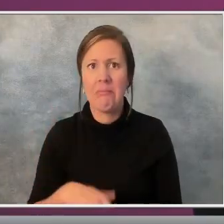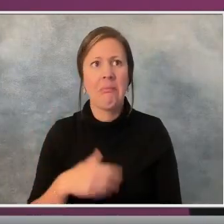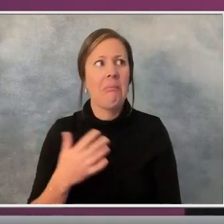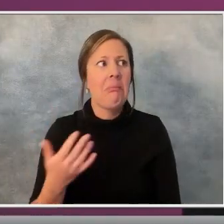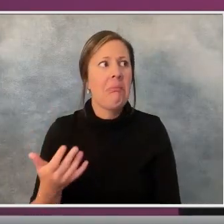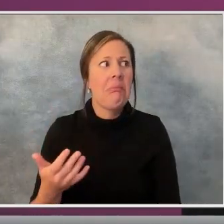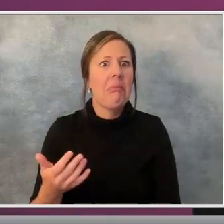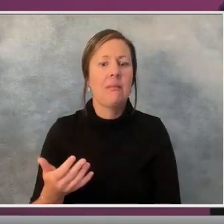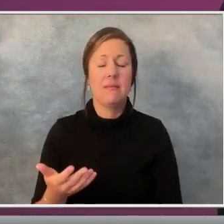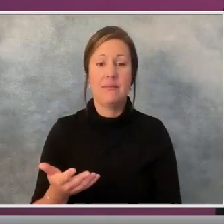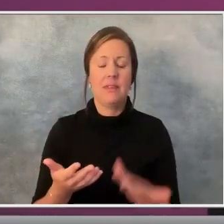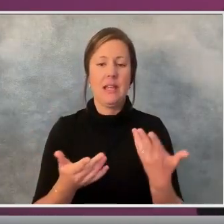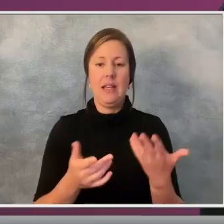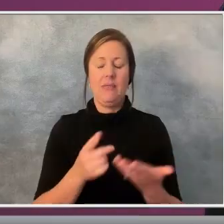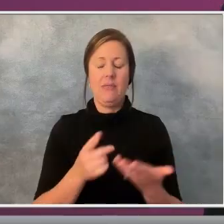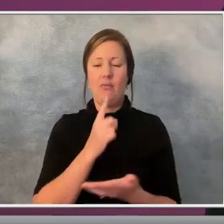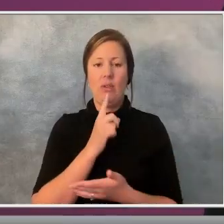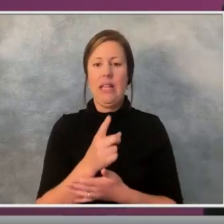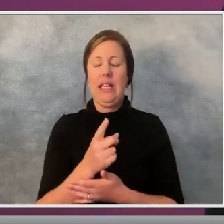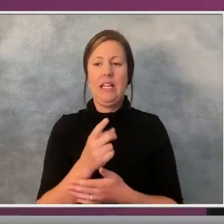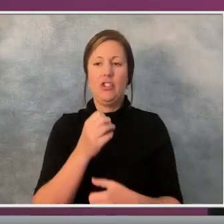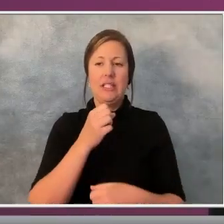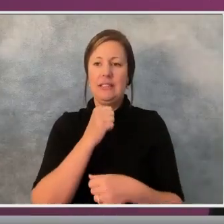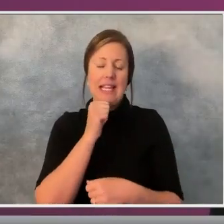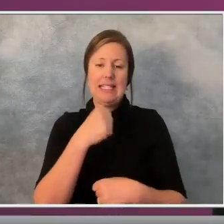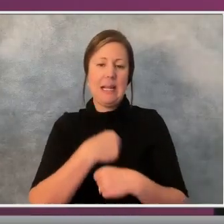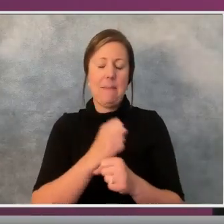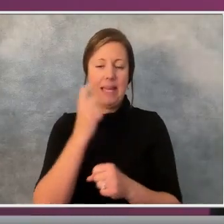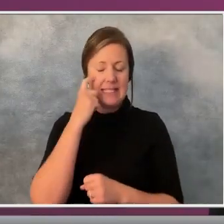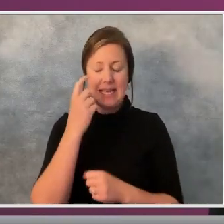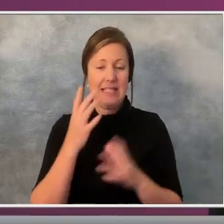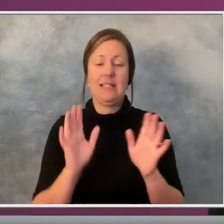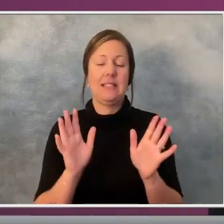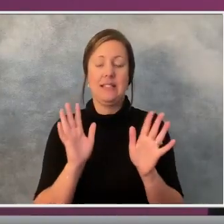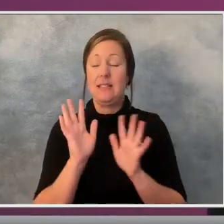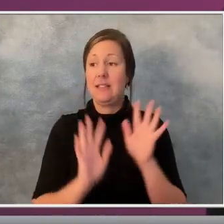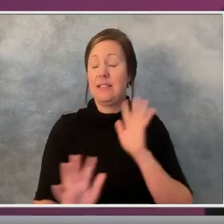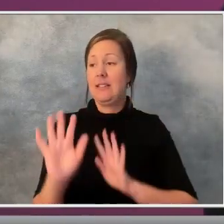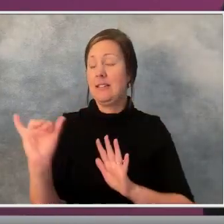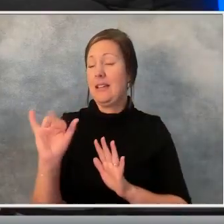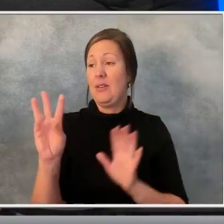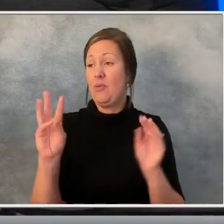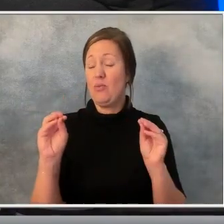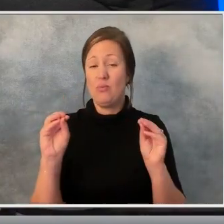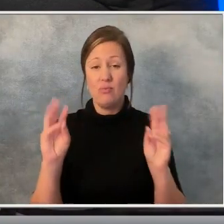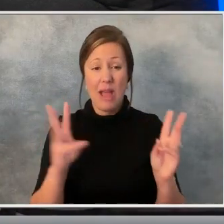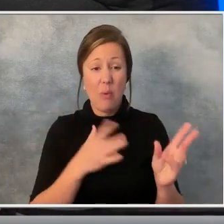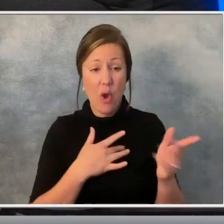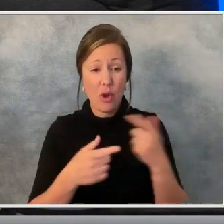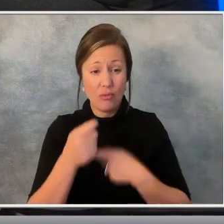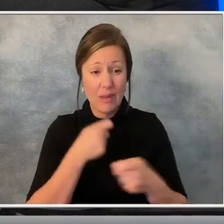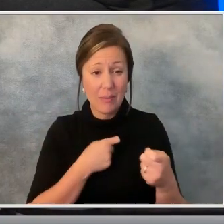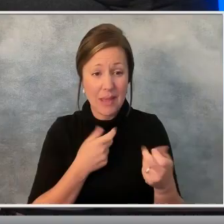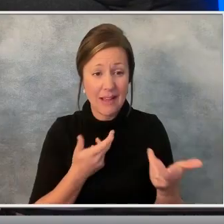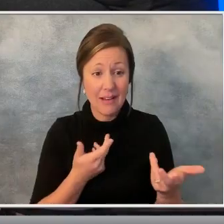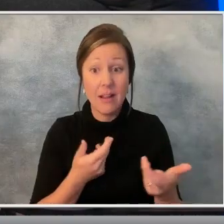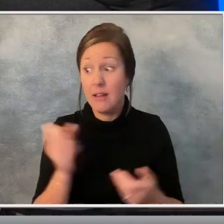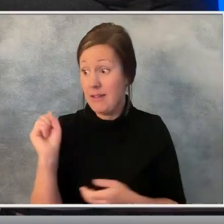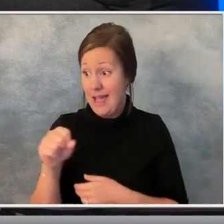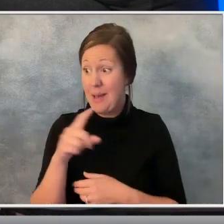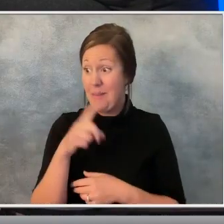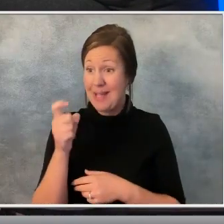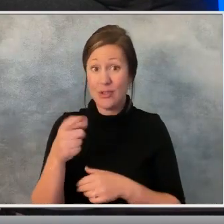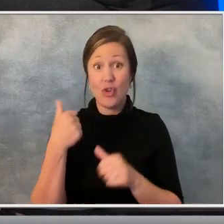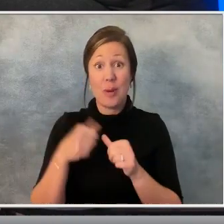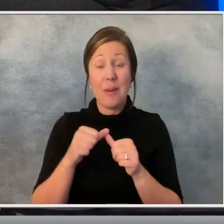it couldn't register in my head, and it's like, wow, heart transplant. Your last memory was walking to the bathroom at work. Right, that was